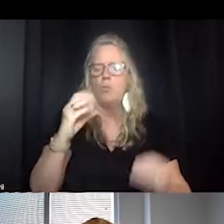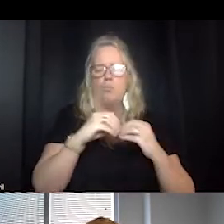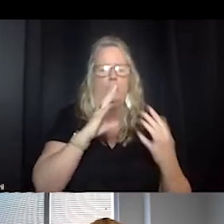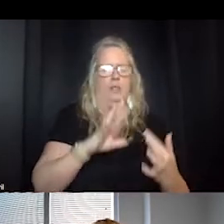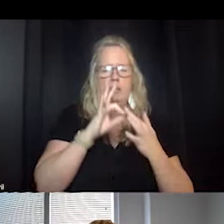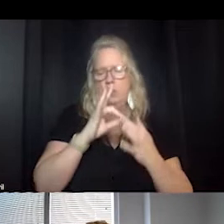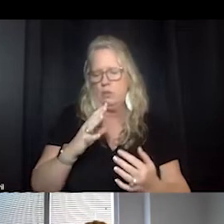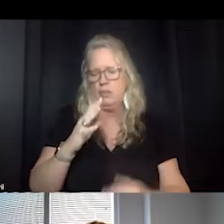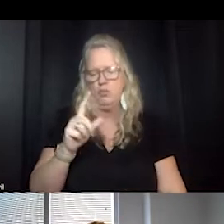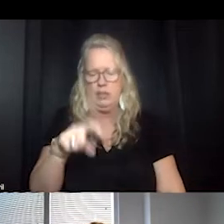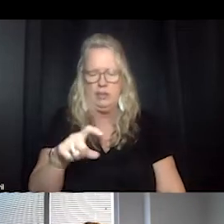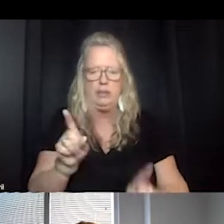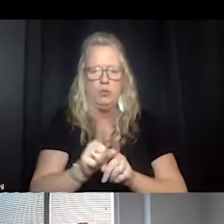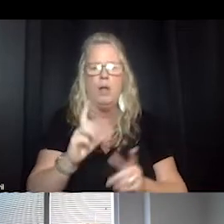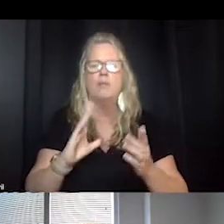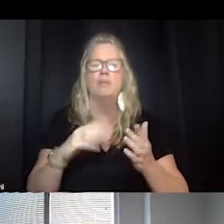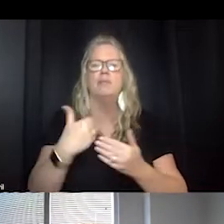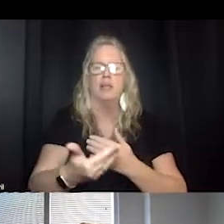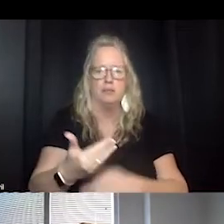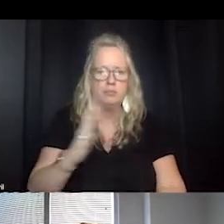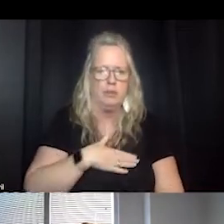specialized needs as well. So, next slide, please.